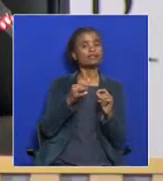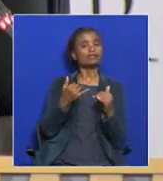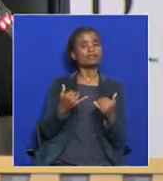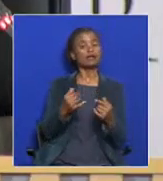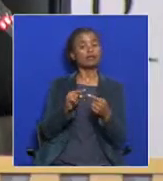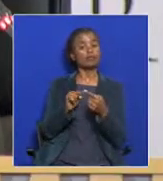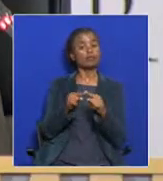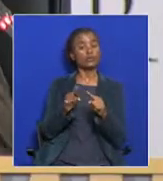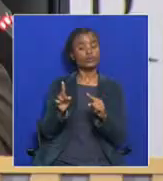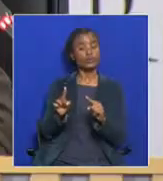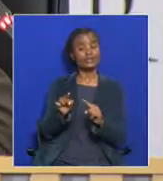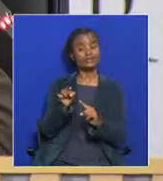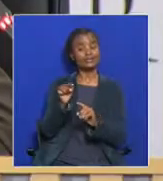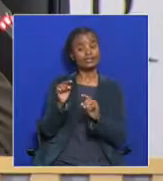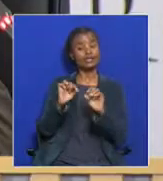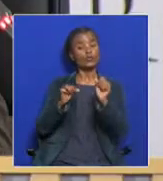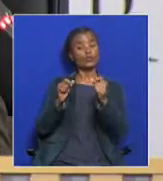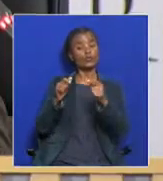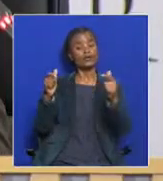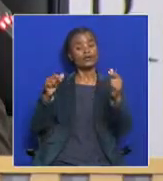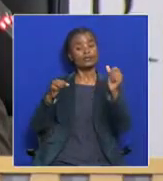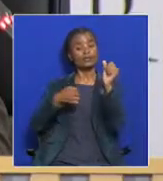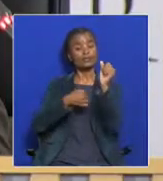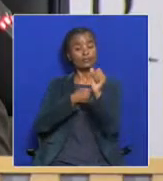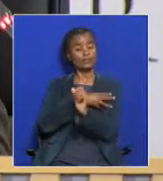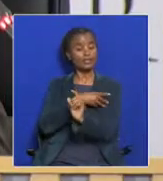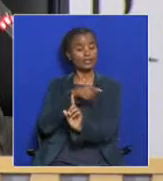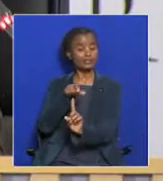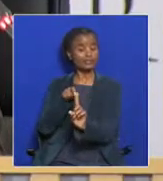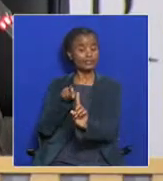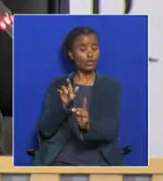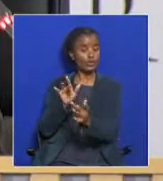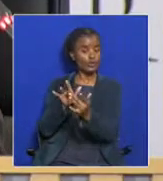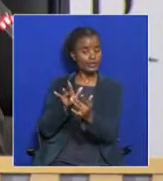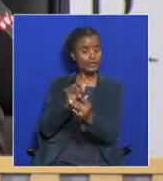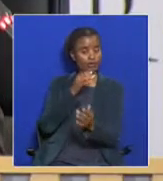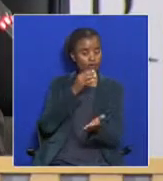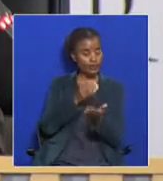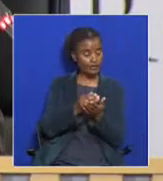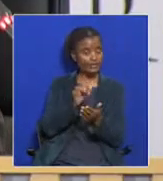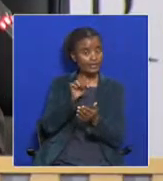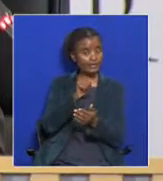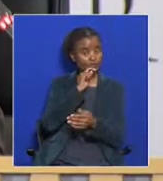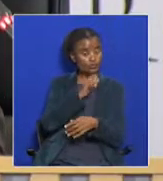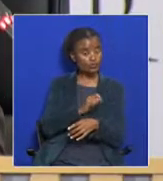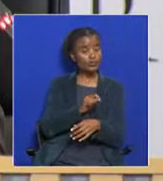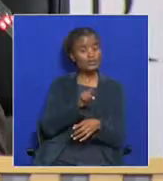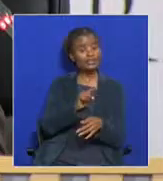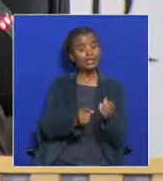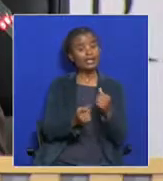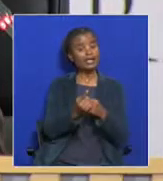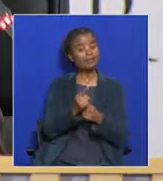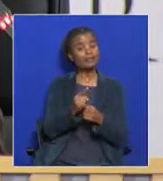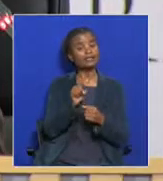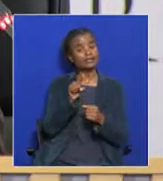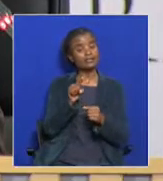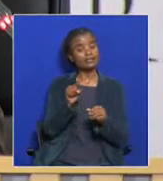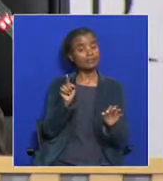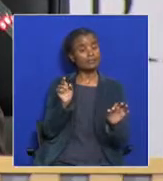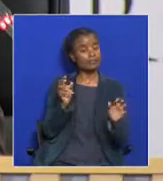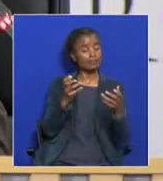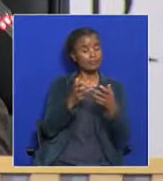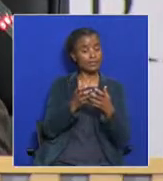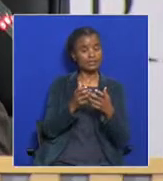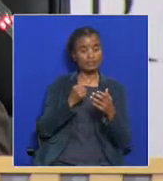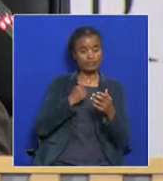been contacted to confirm indeed whether this incident occurred as per my investigation diary. The investigation team that